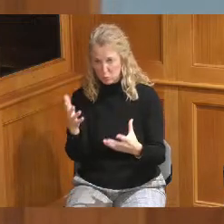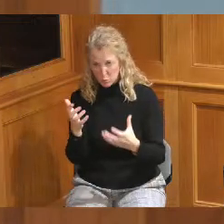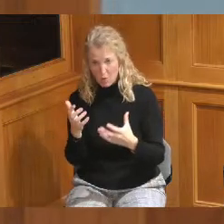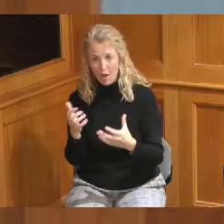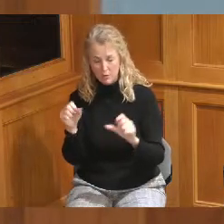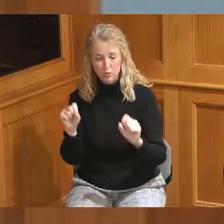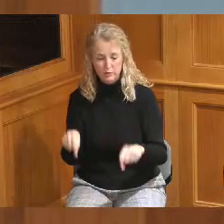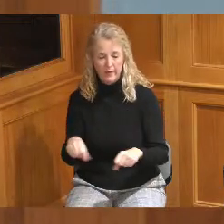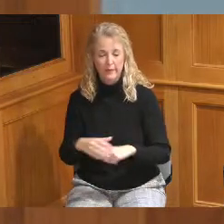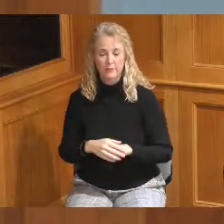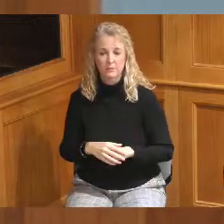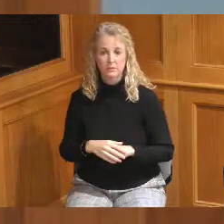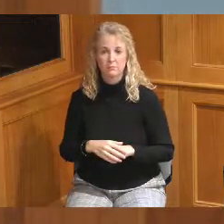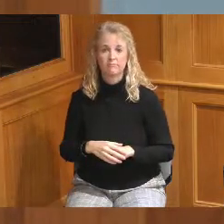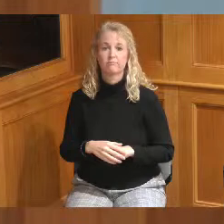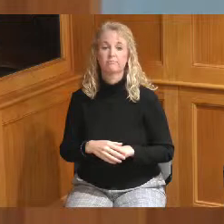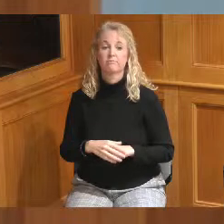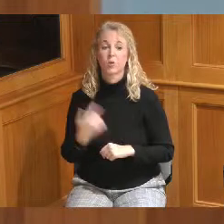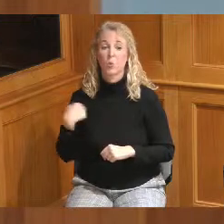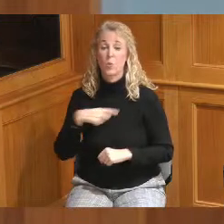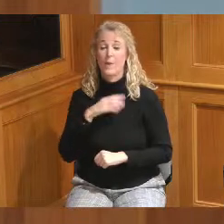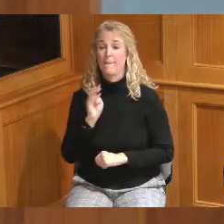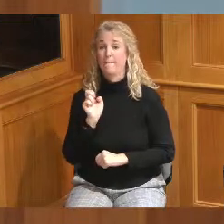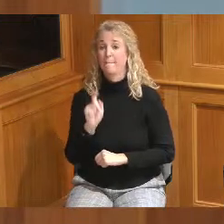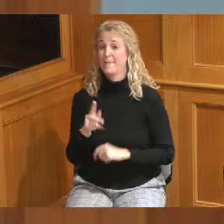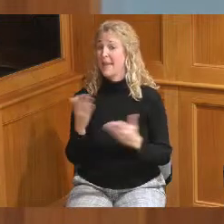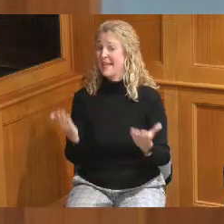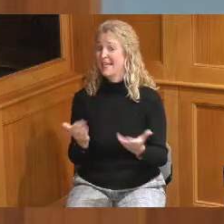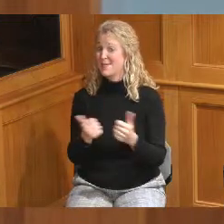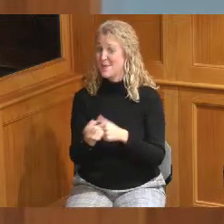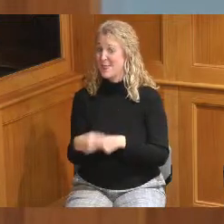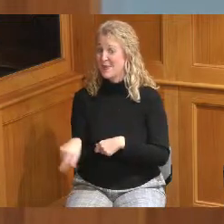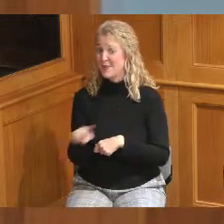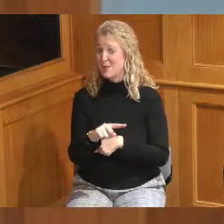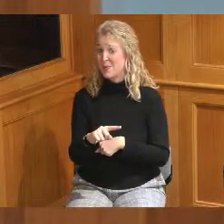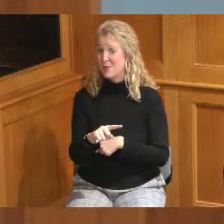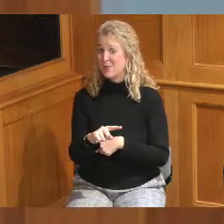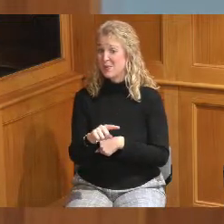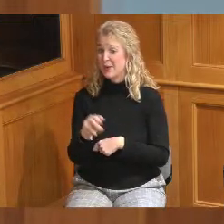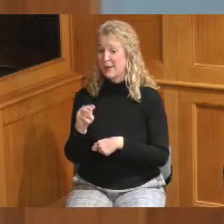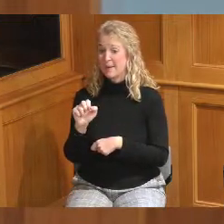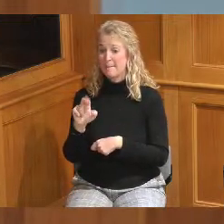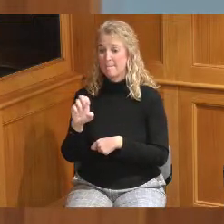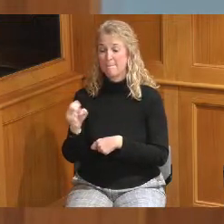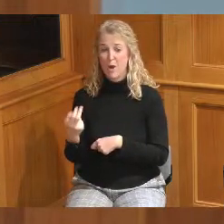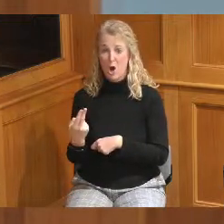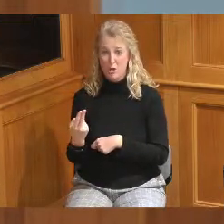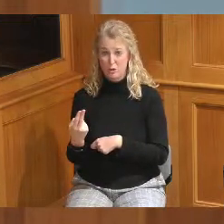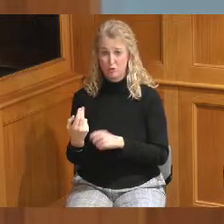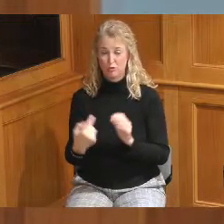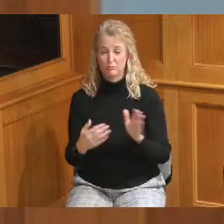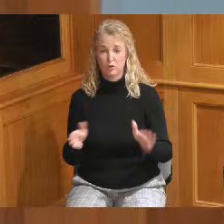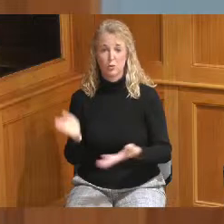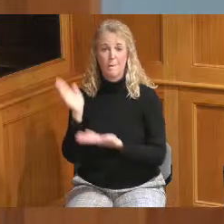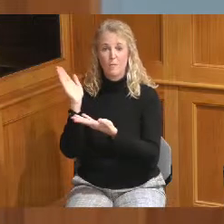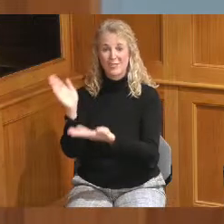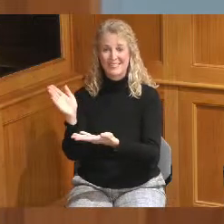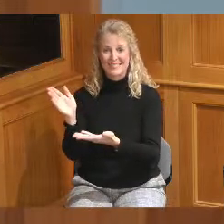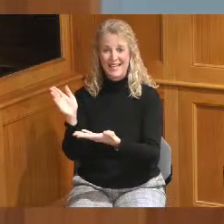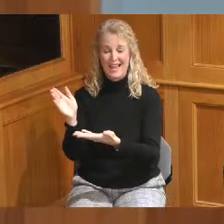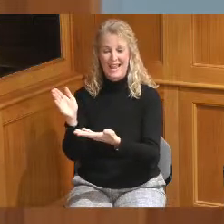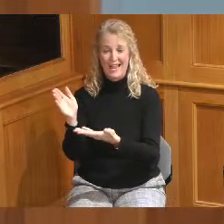the plan. We will be back in March to present an overview of